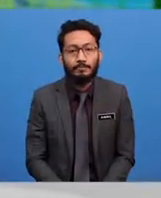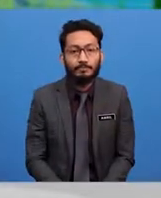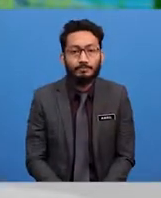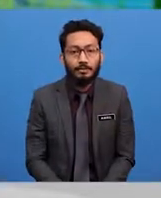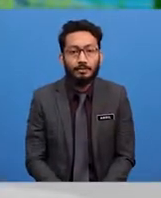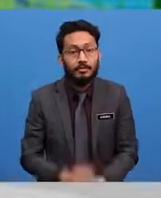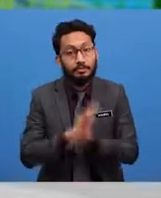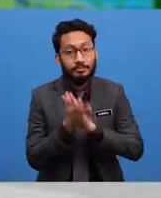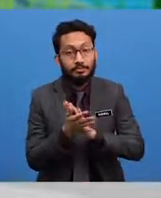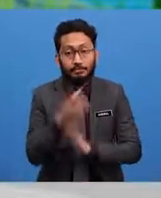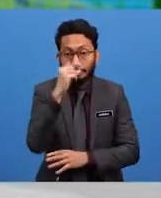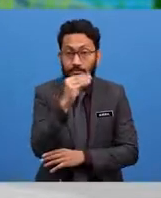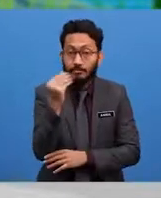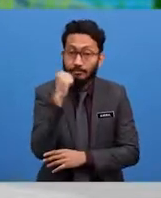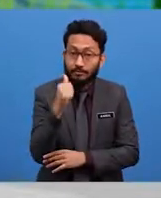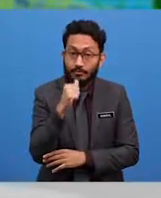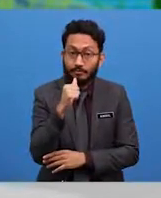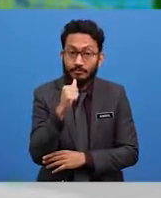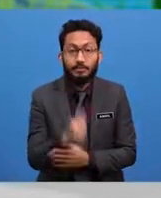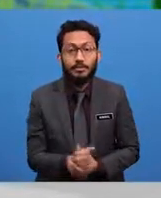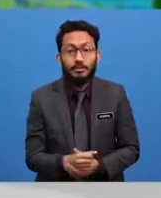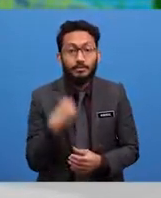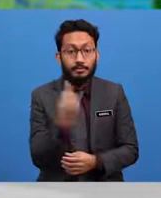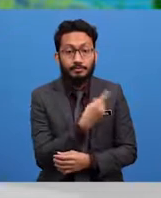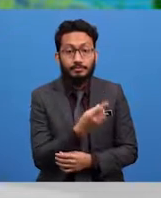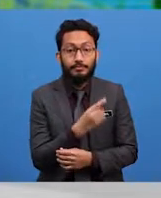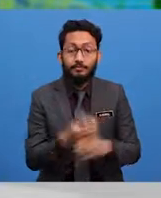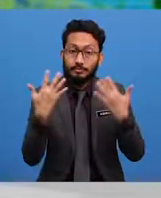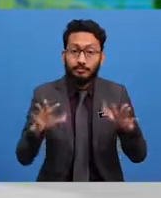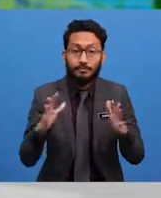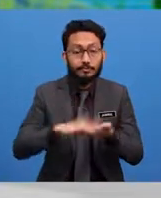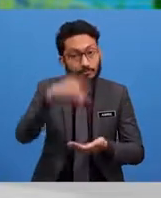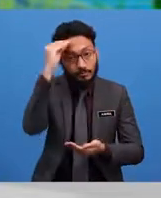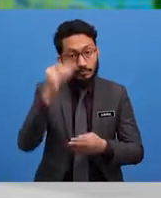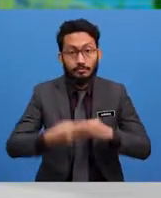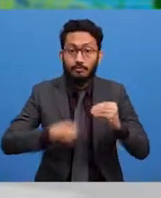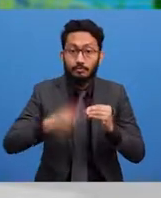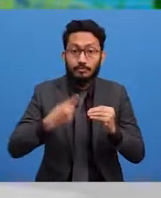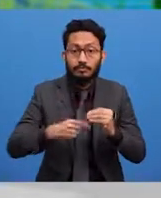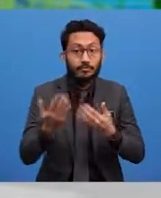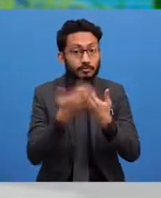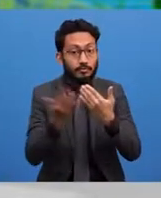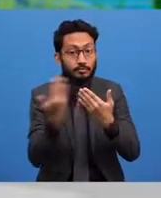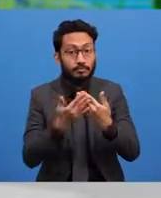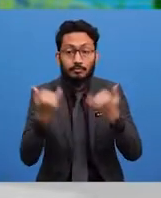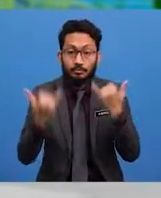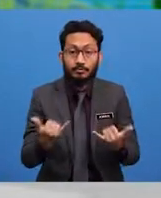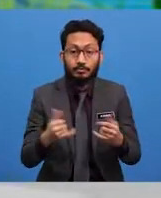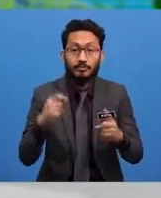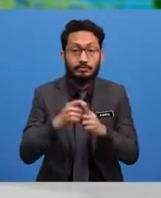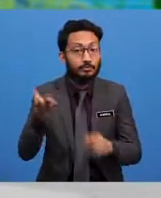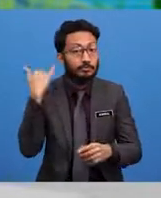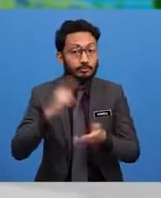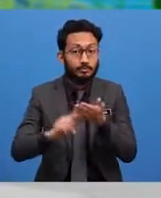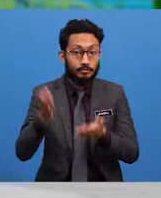So, boys and girls, since we've learned about simple present tense last week, it is only fair to learn